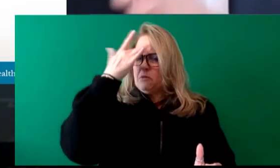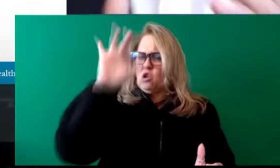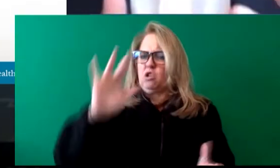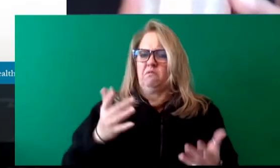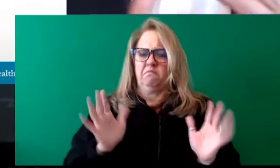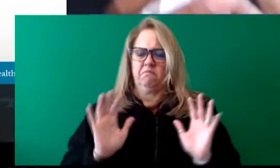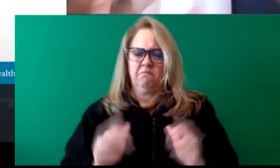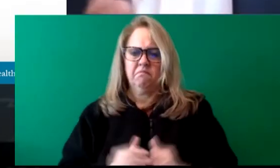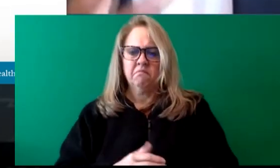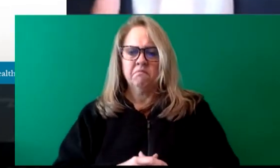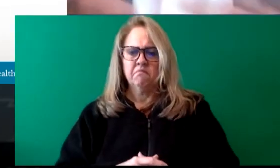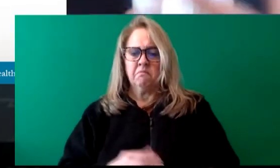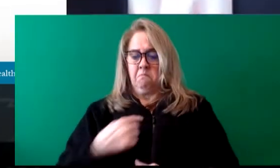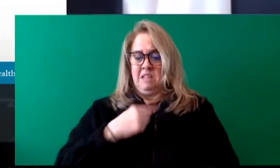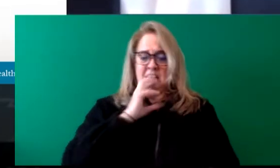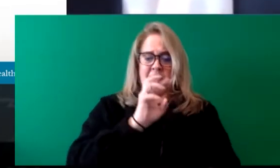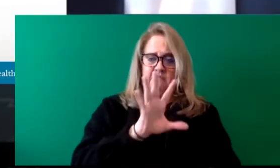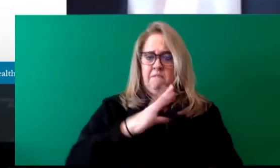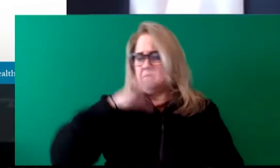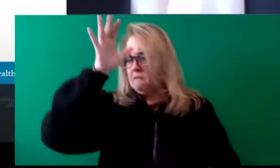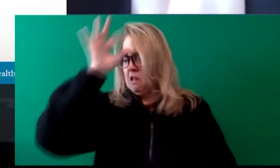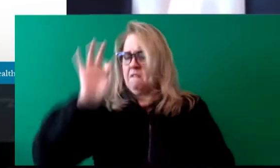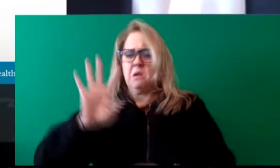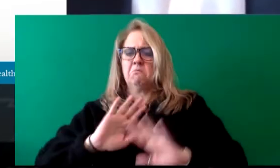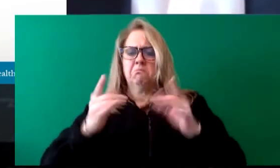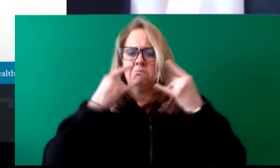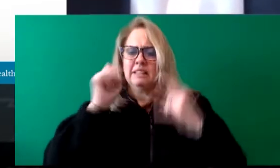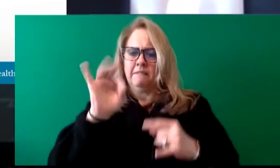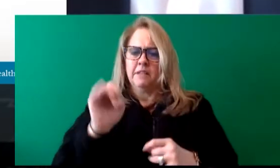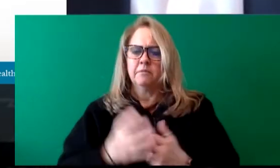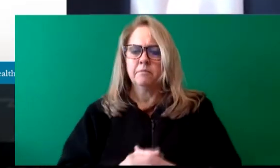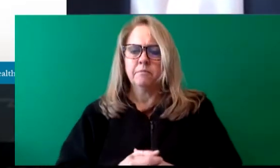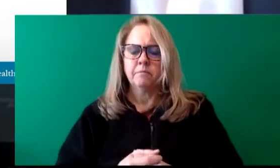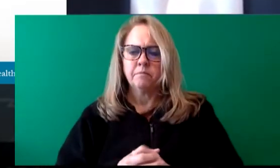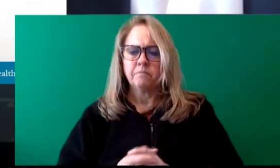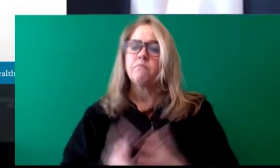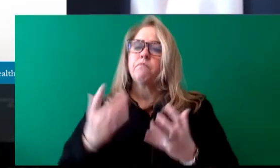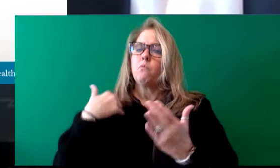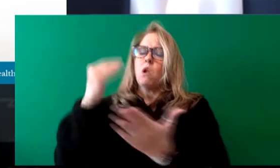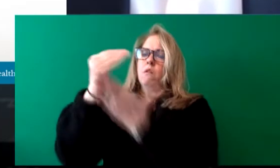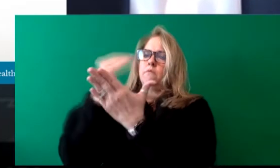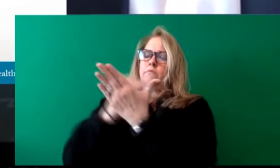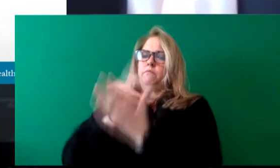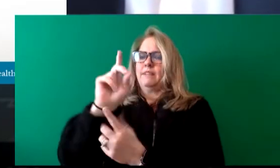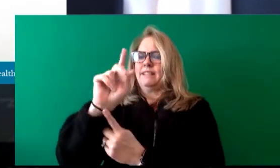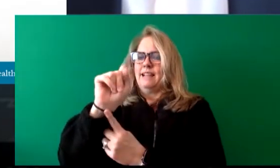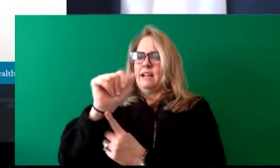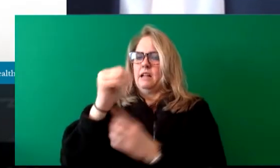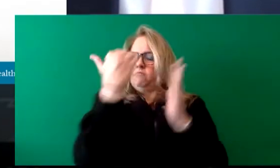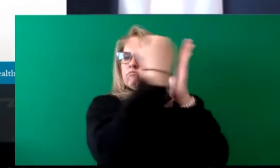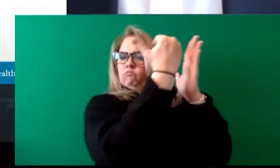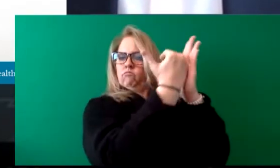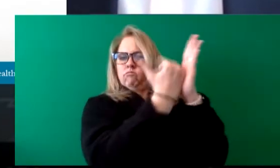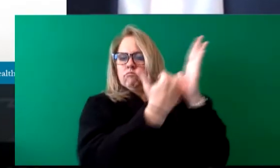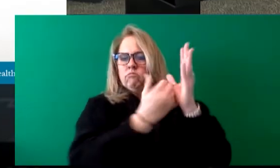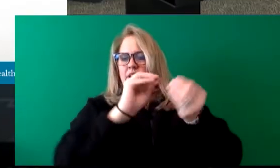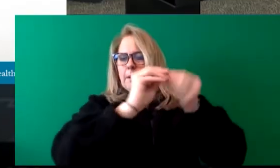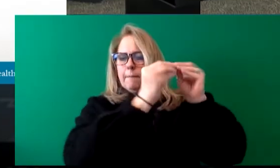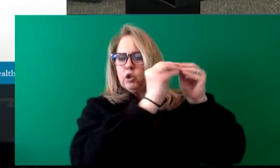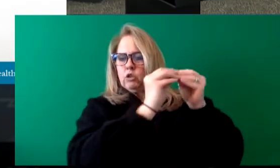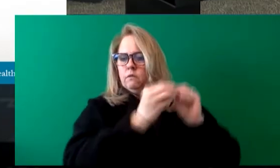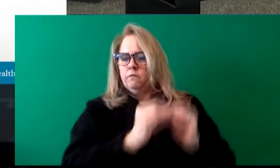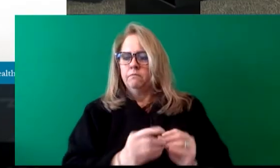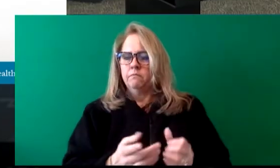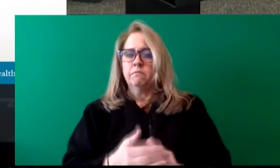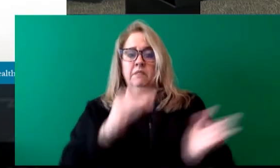some great data to share with us, and I would be open to questions now or in the after Fadi's presentation. Thank you, Deanne.